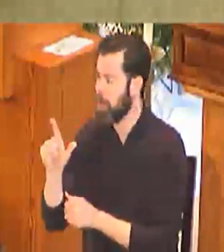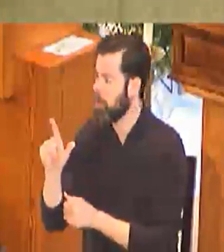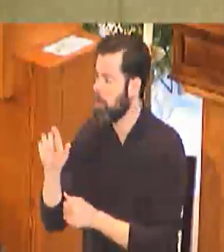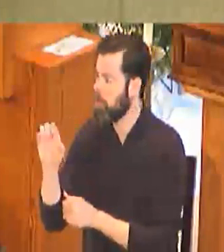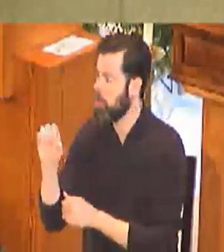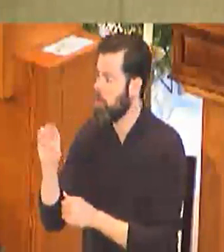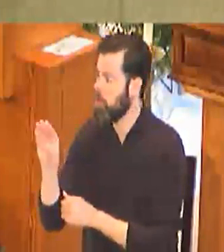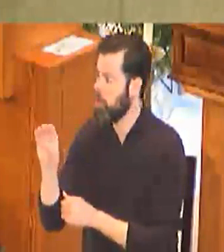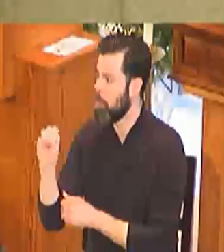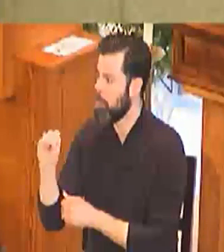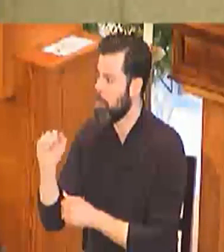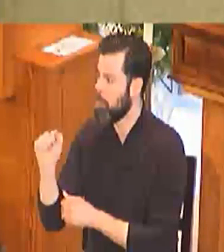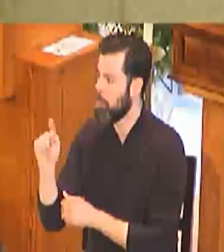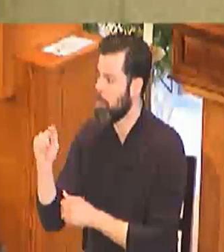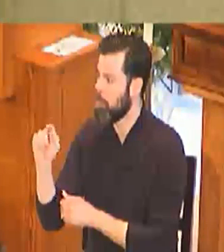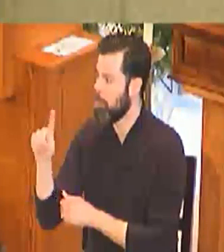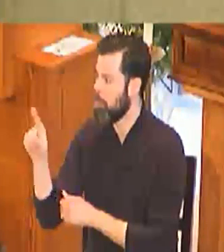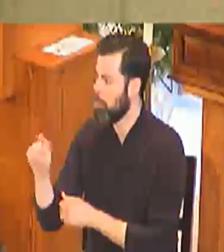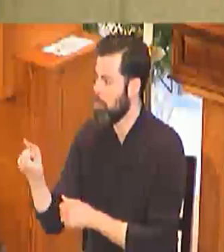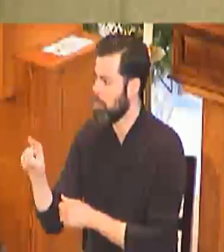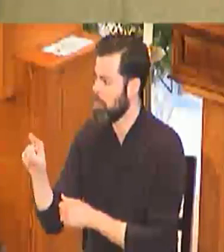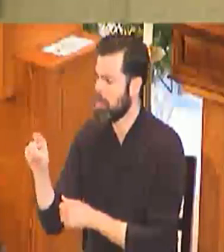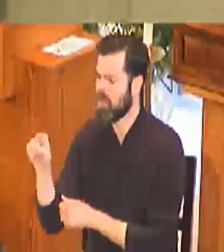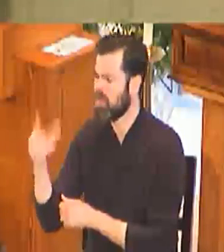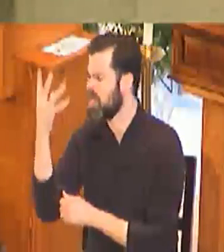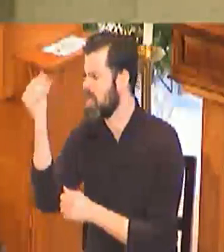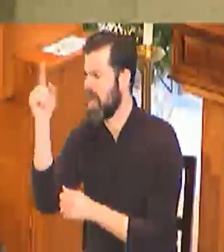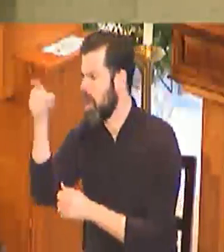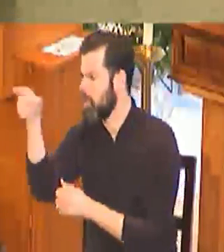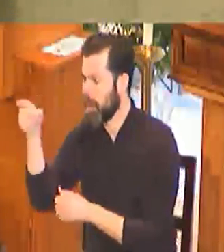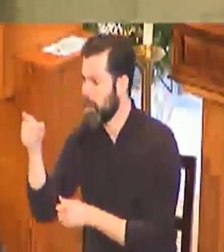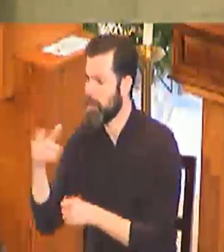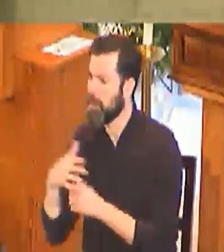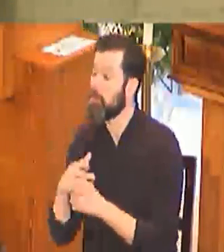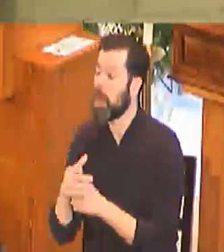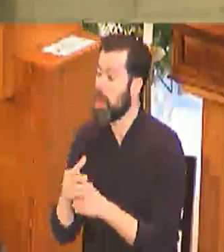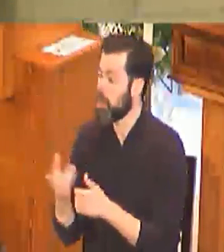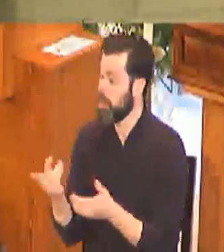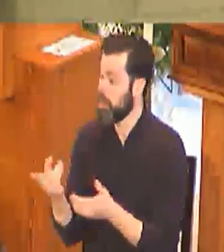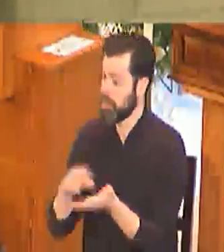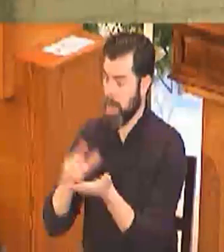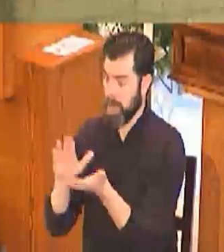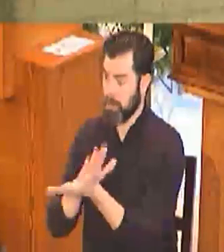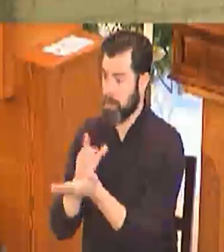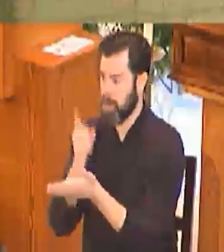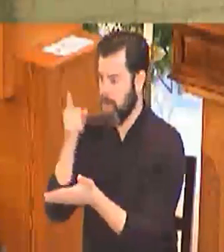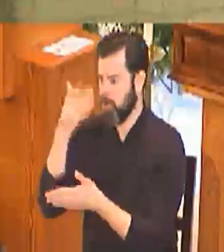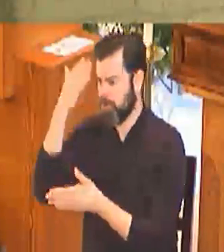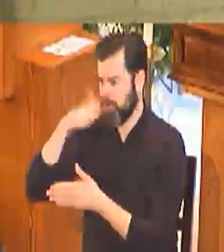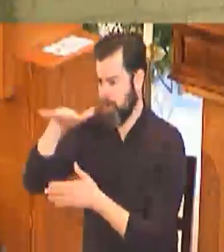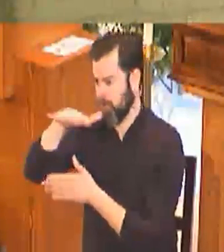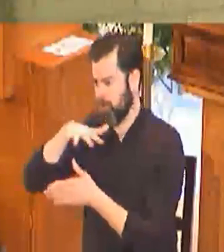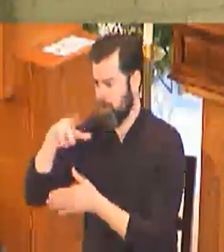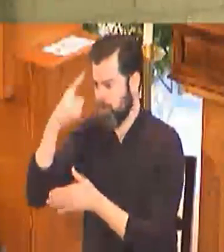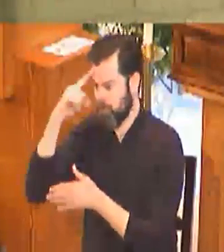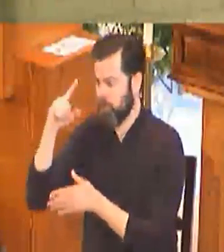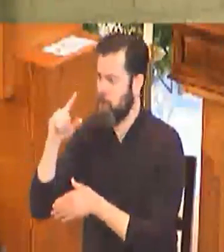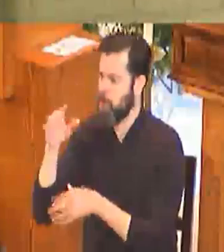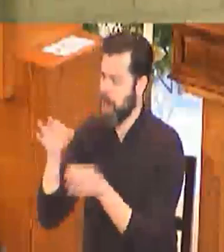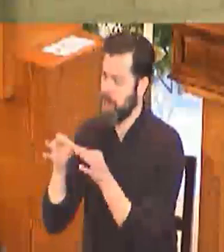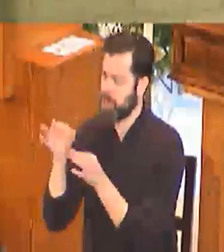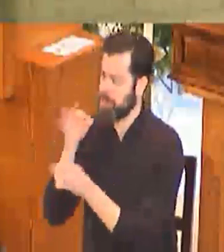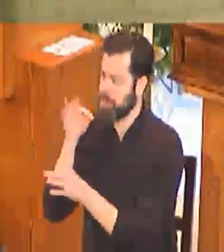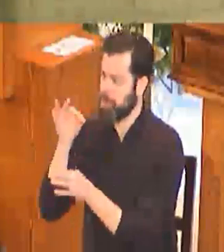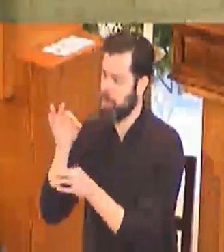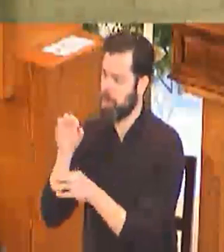stand. And then there are sign-up sheets out in the garden court for our Spirit Circle weekends. Space is limited,